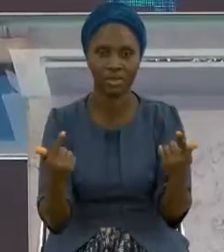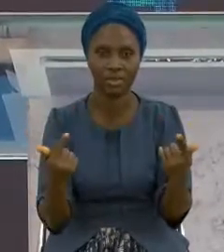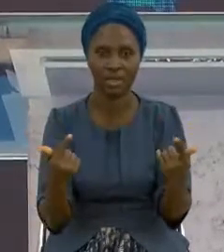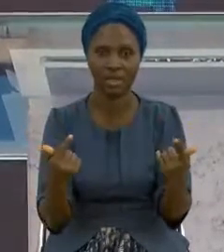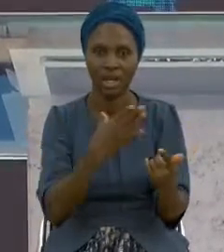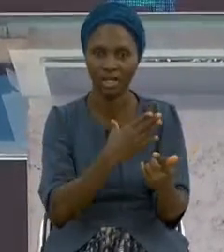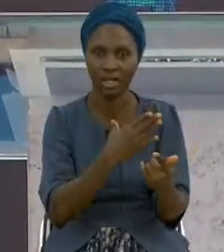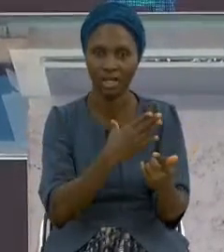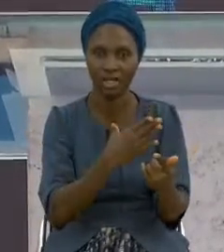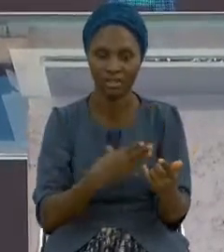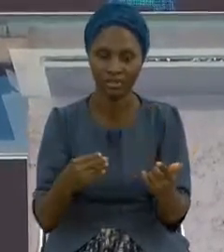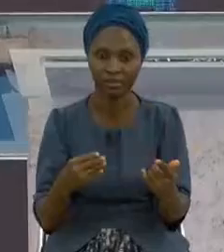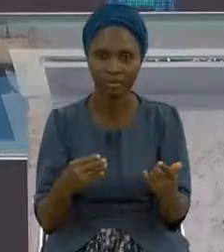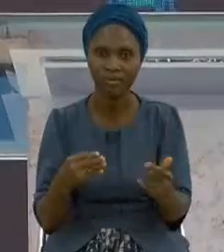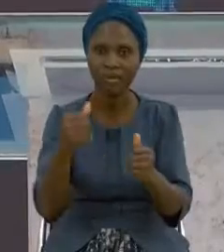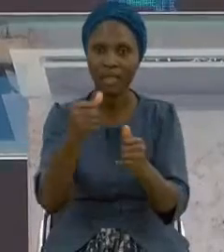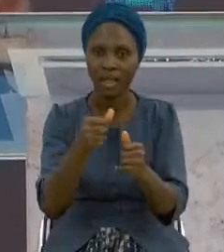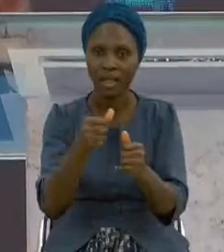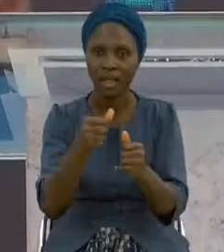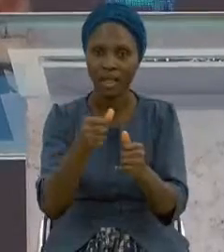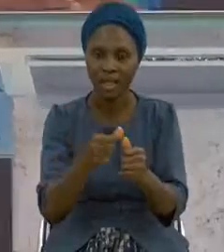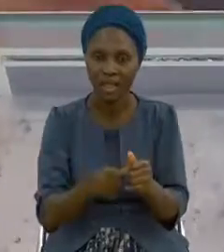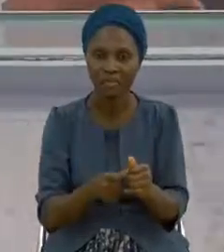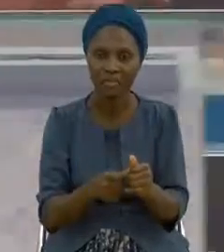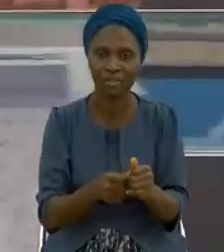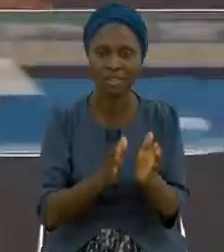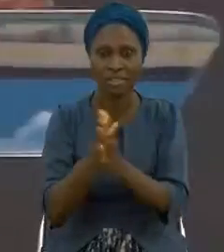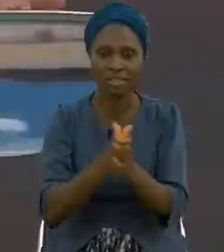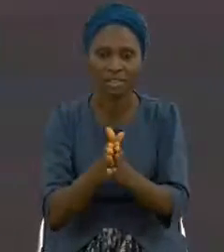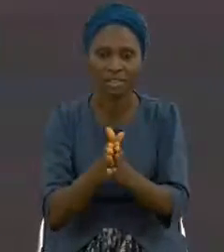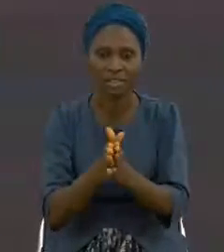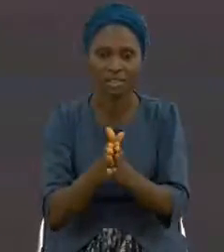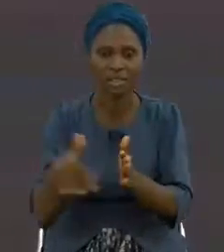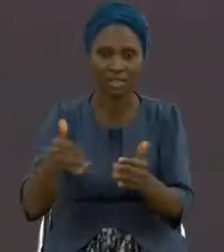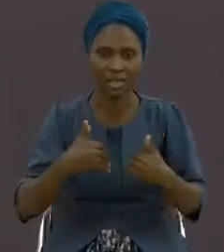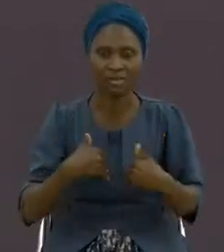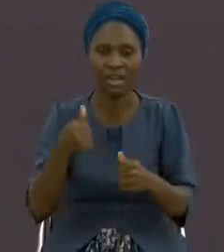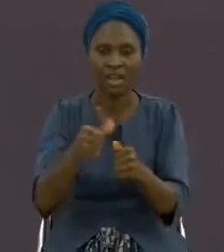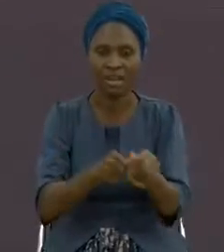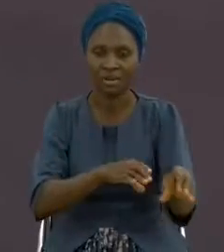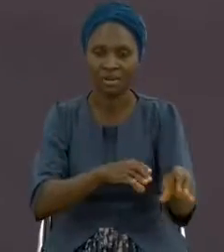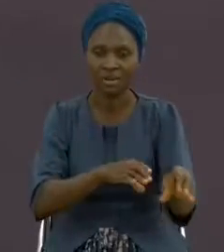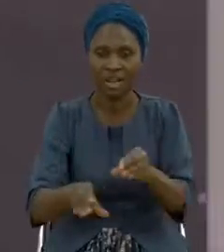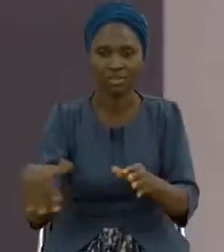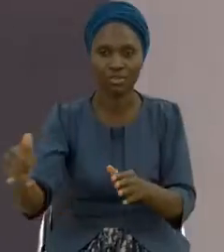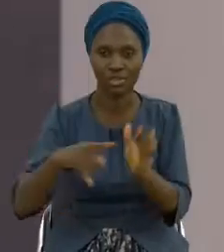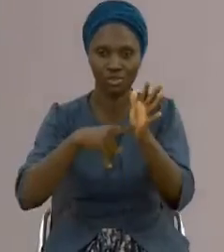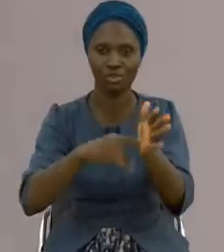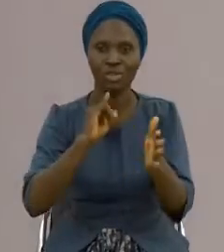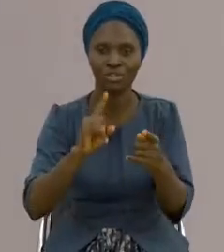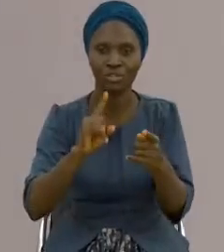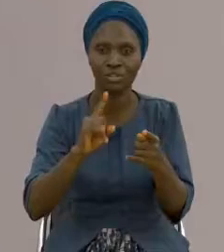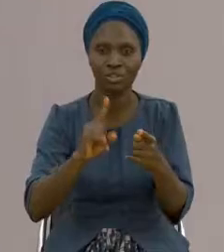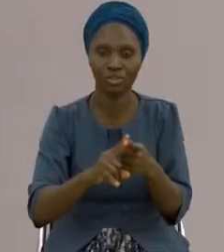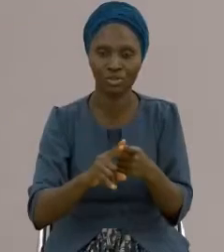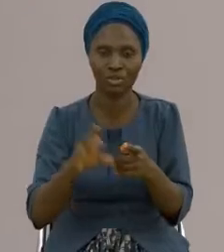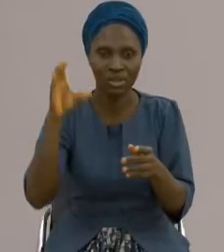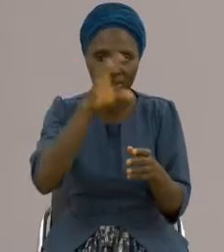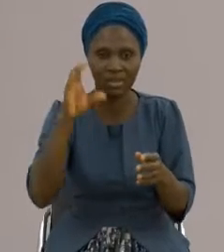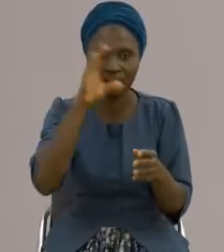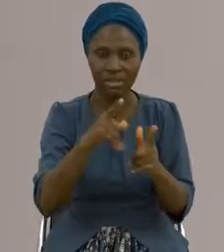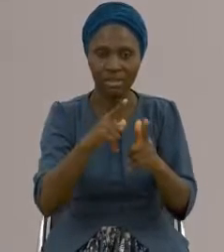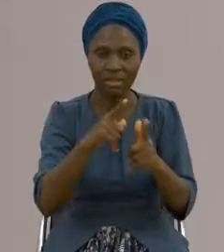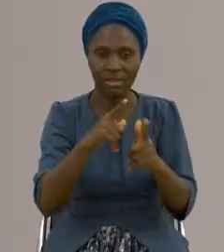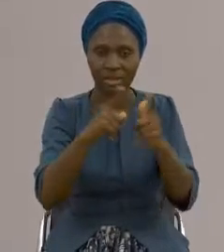have, every action they manifest is seeking great things for themselves. If